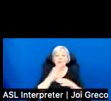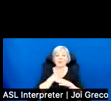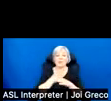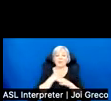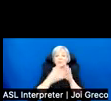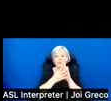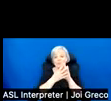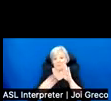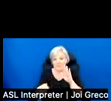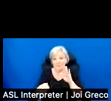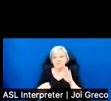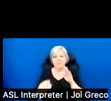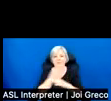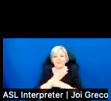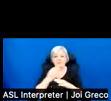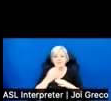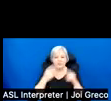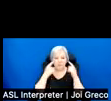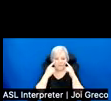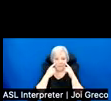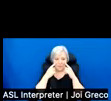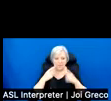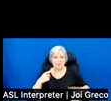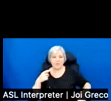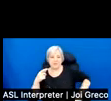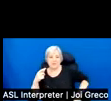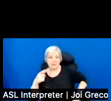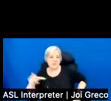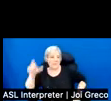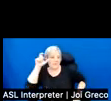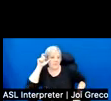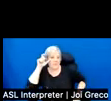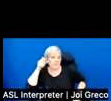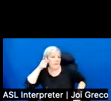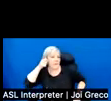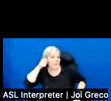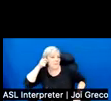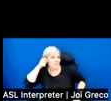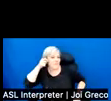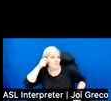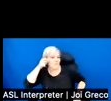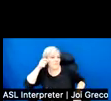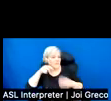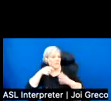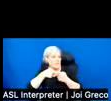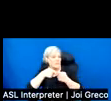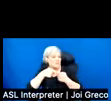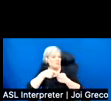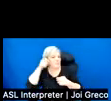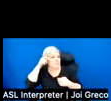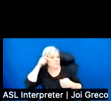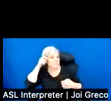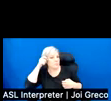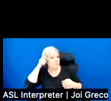So in this particular case, an electrode array is placed within the eye, and it's a little camera, and it has an external